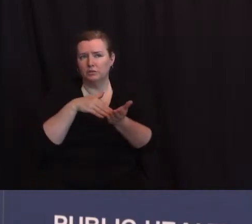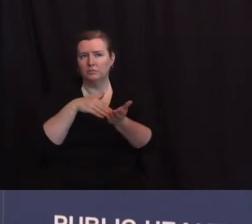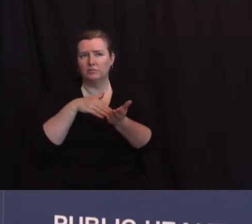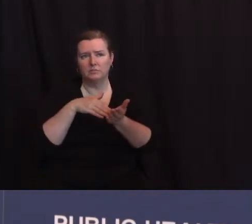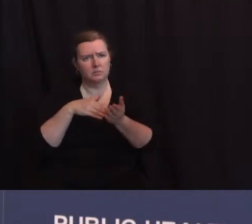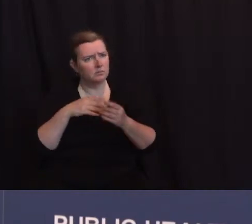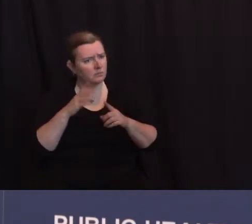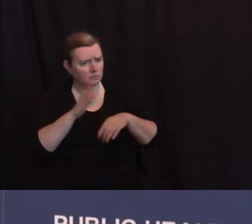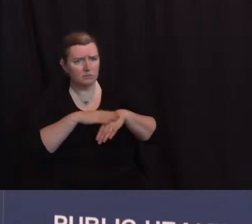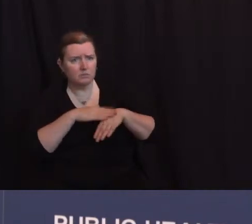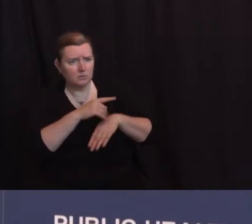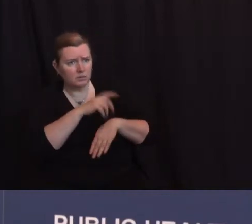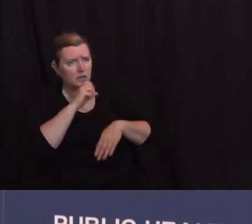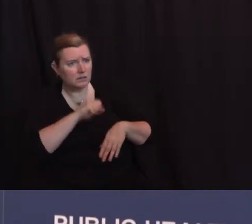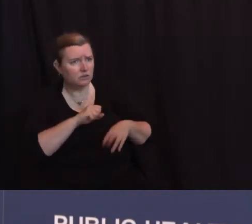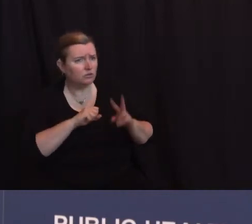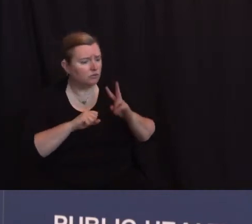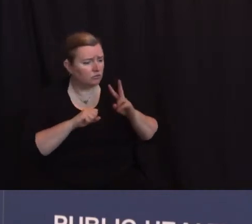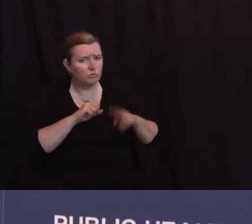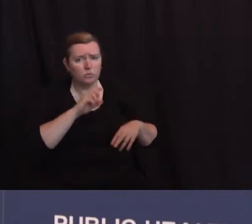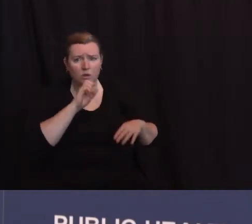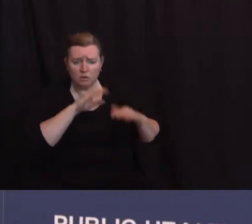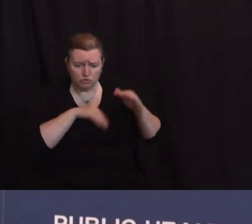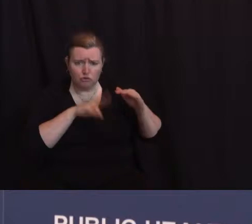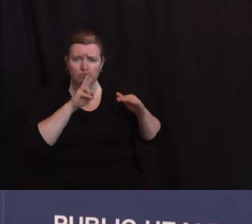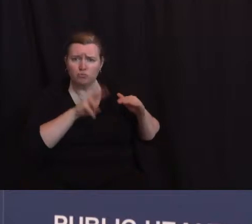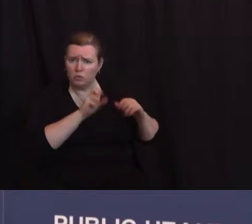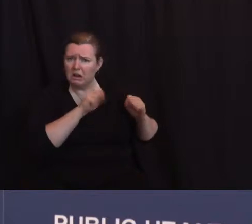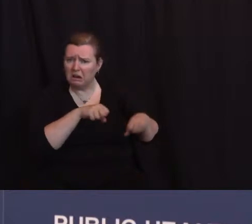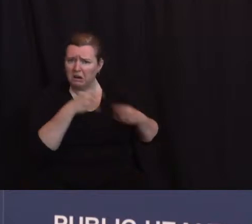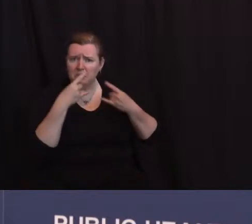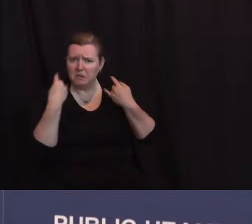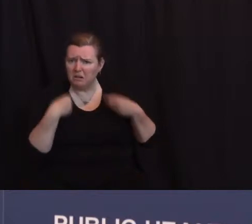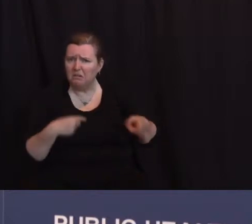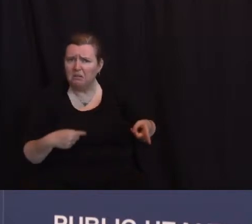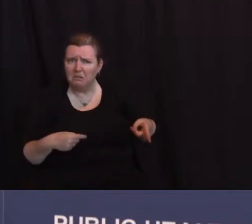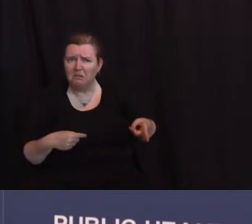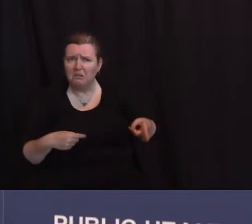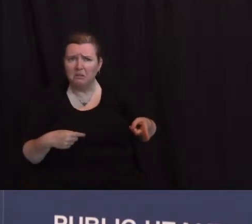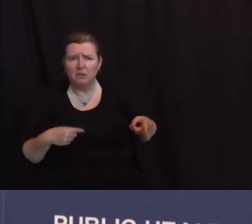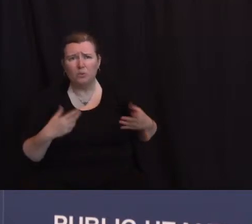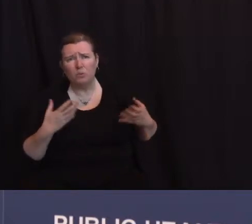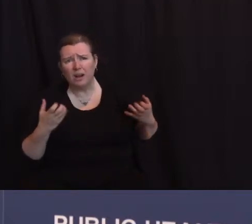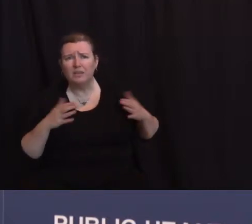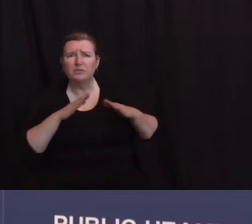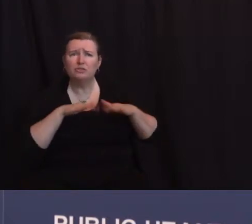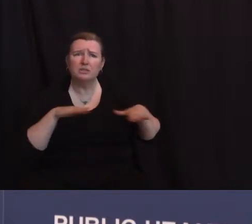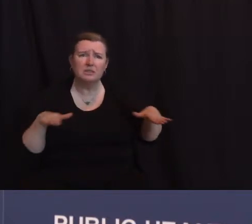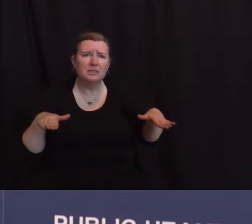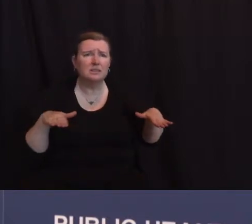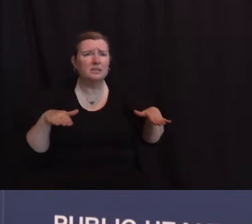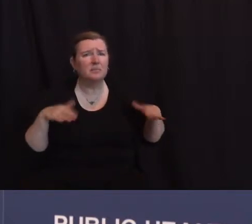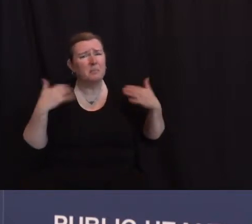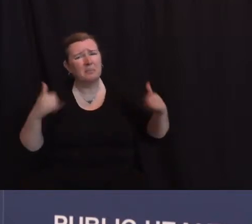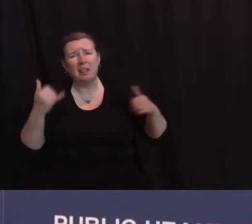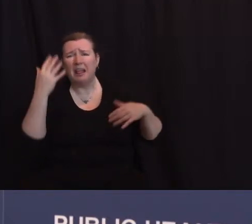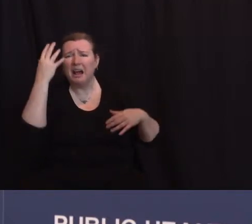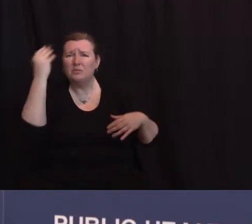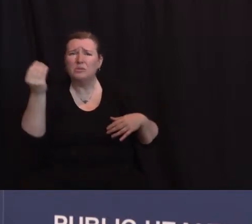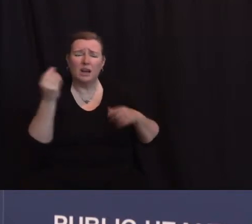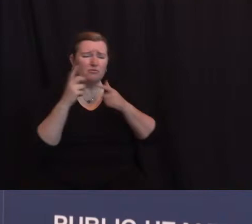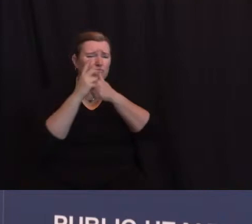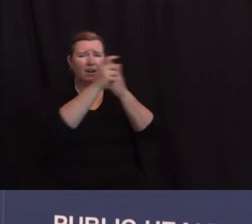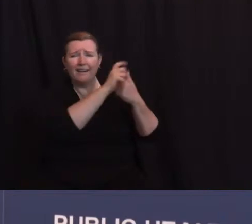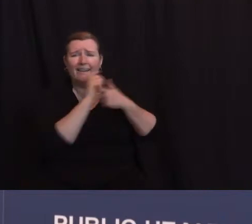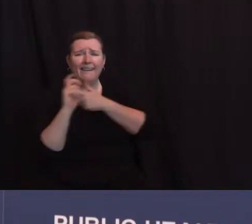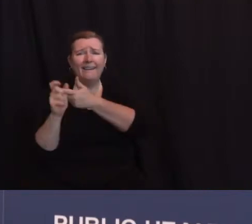routine basis. And we also know, as has been mentioned, that yes, we want kids to be able to be kids. I want them to be able to run around outside. And